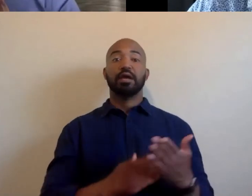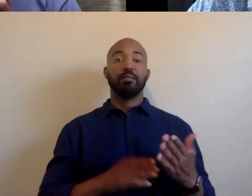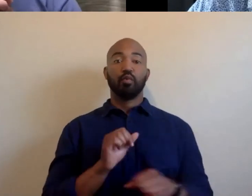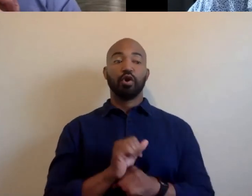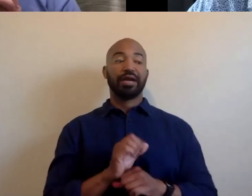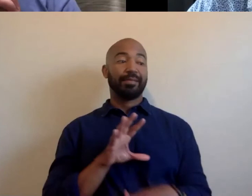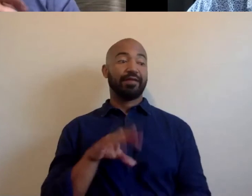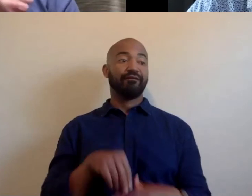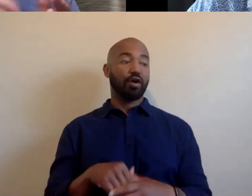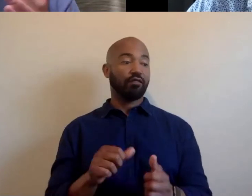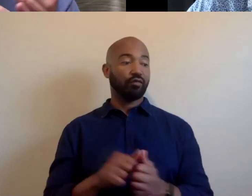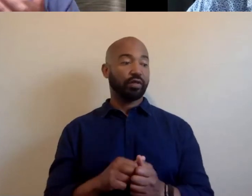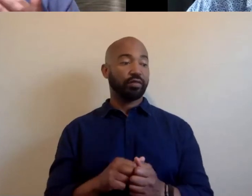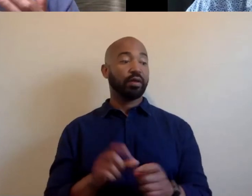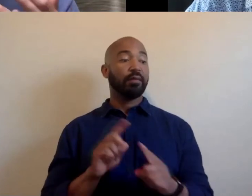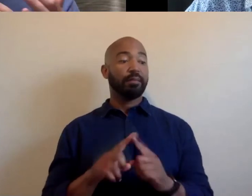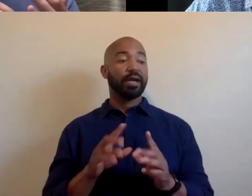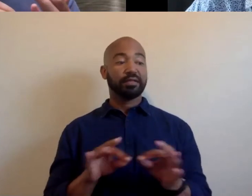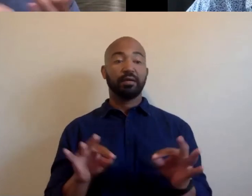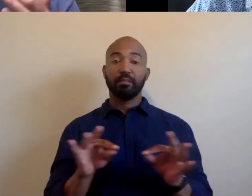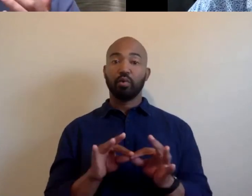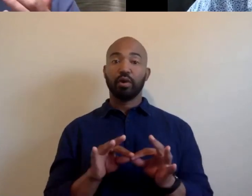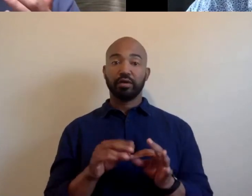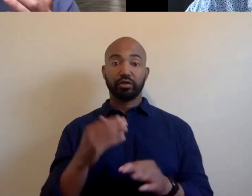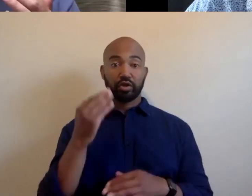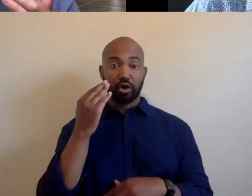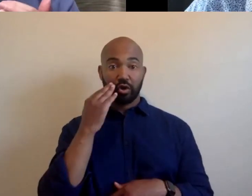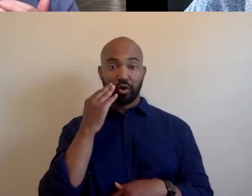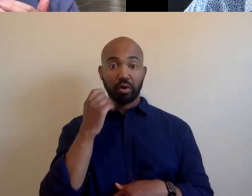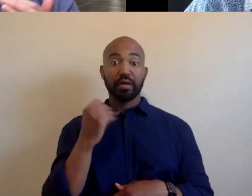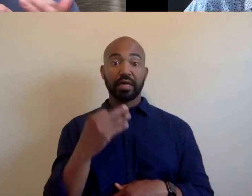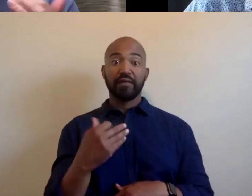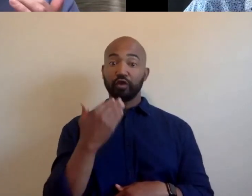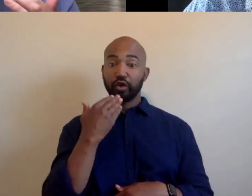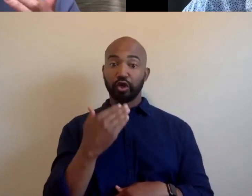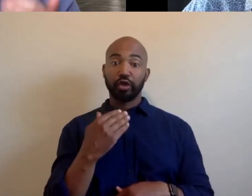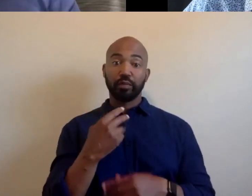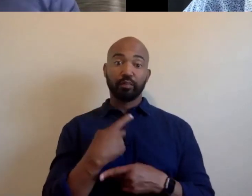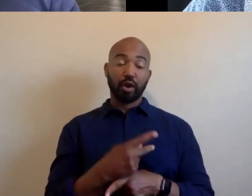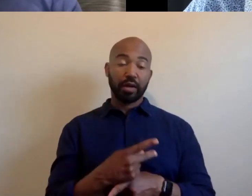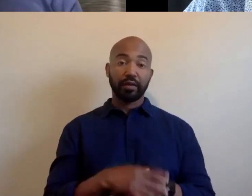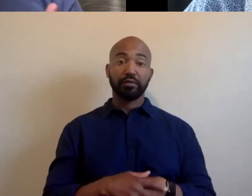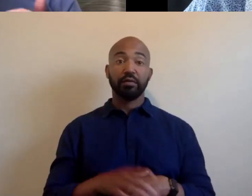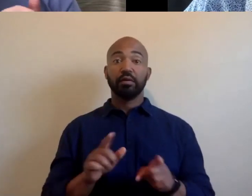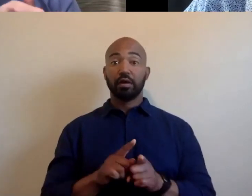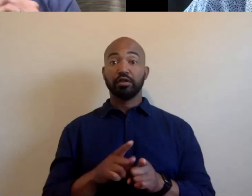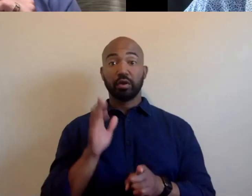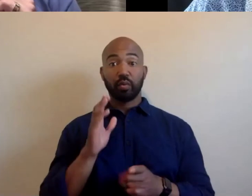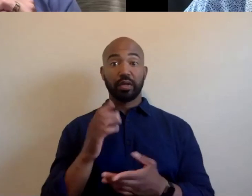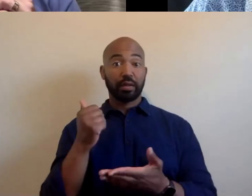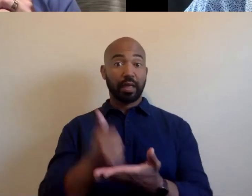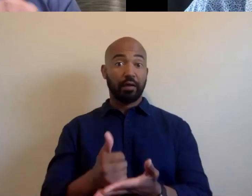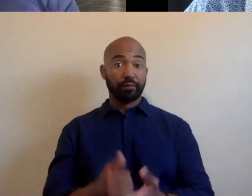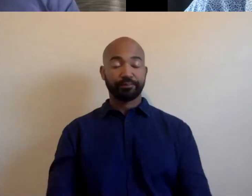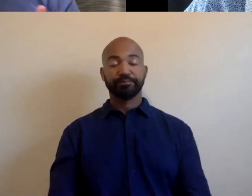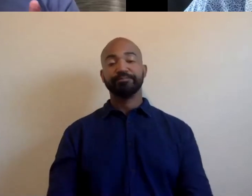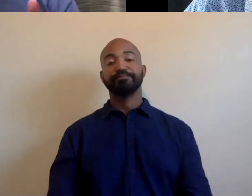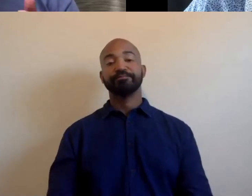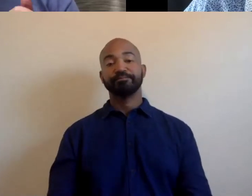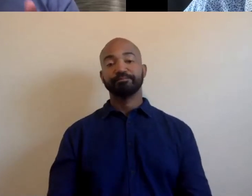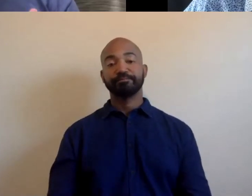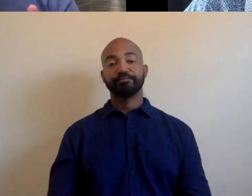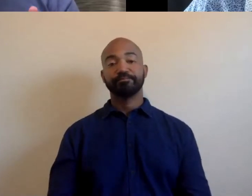with. So it's important to know, are you getting a quality product and does it help? I'll tell you